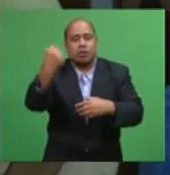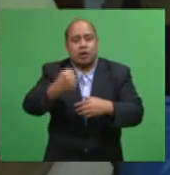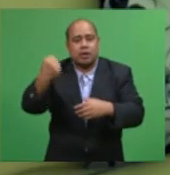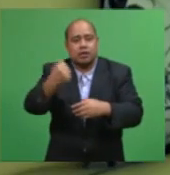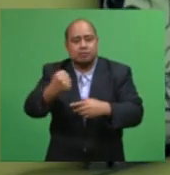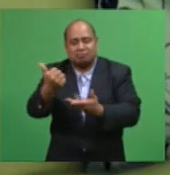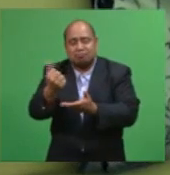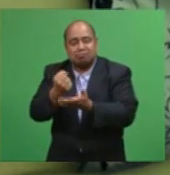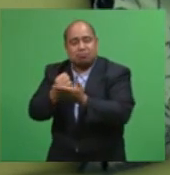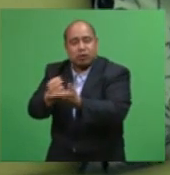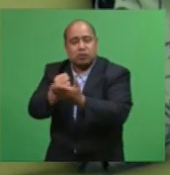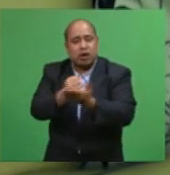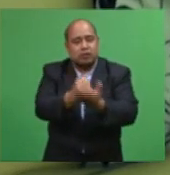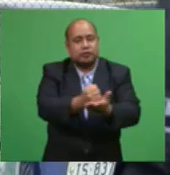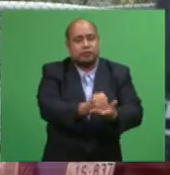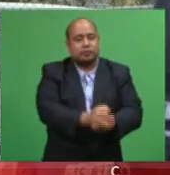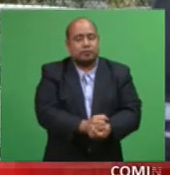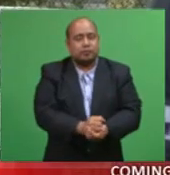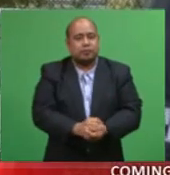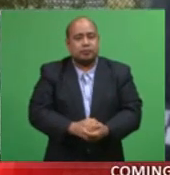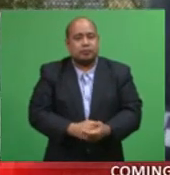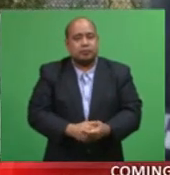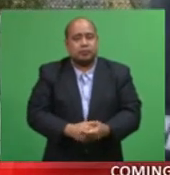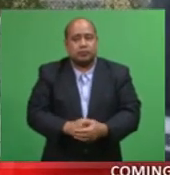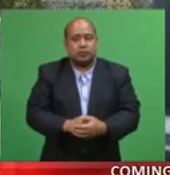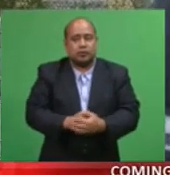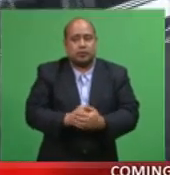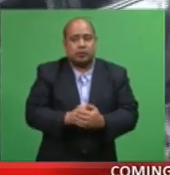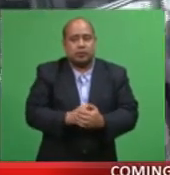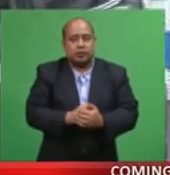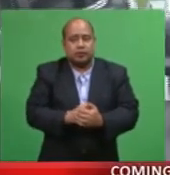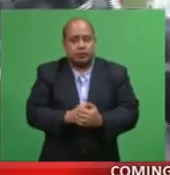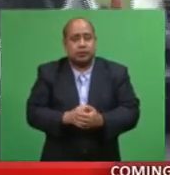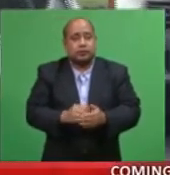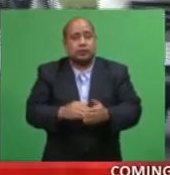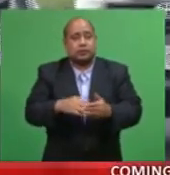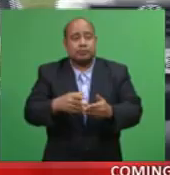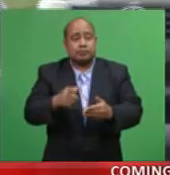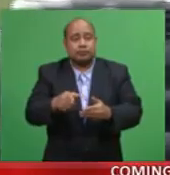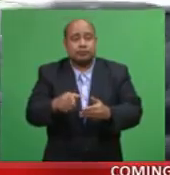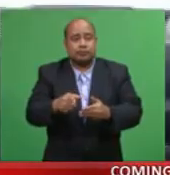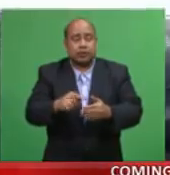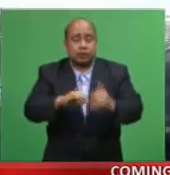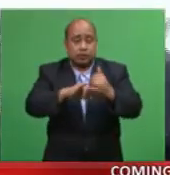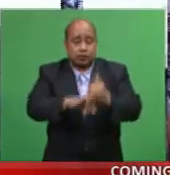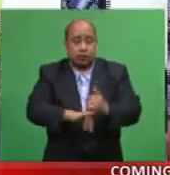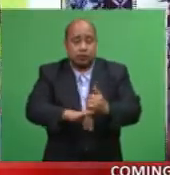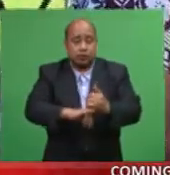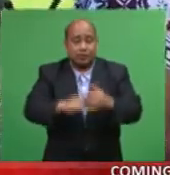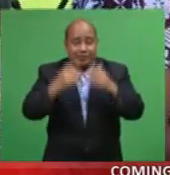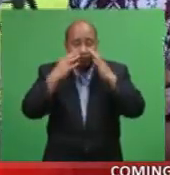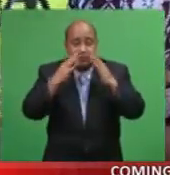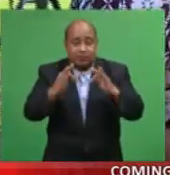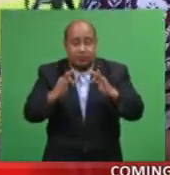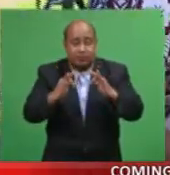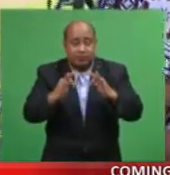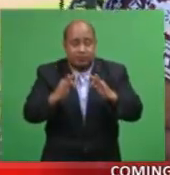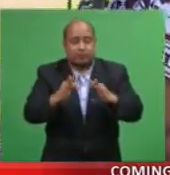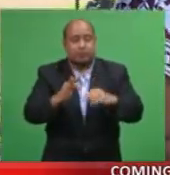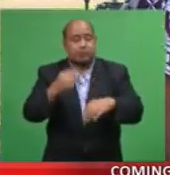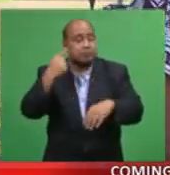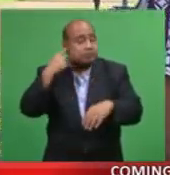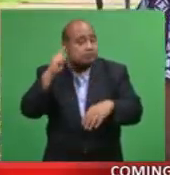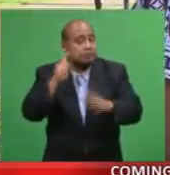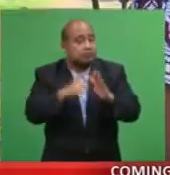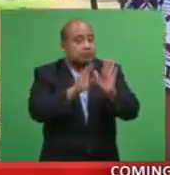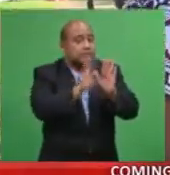Wangarandovu, FBC News. Up ahead, Southerners the only curfew breakers. And Ministry